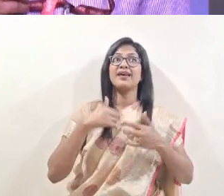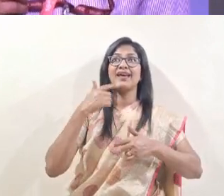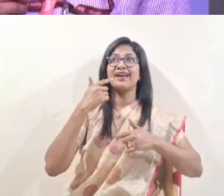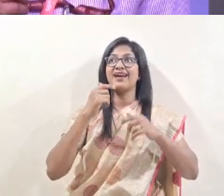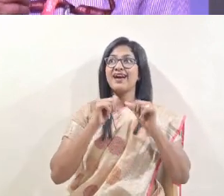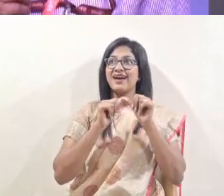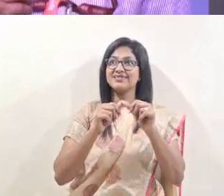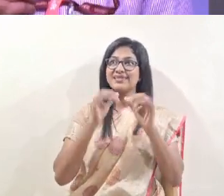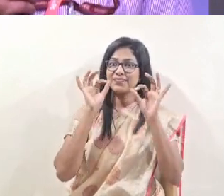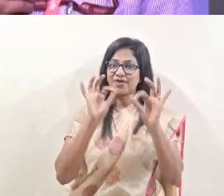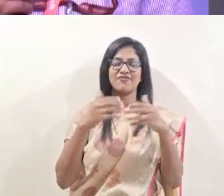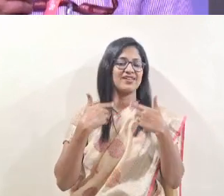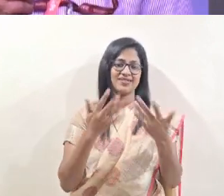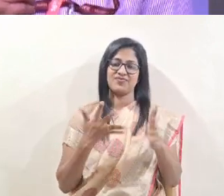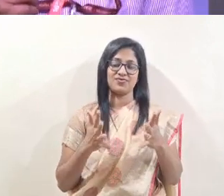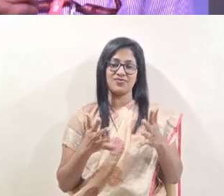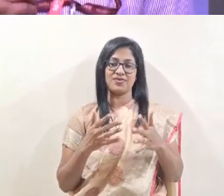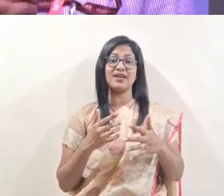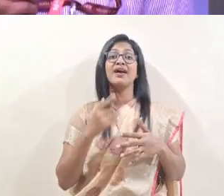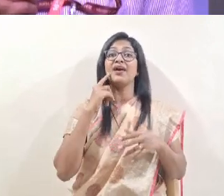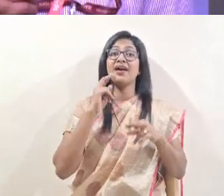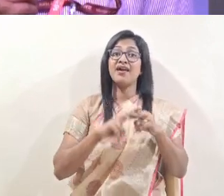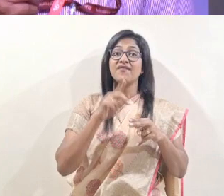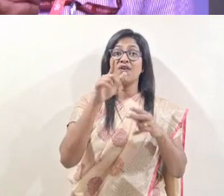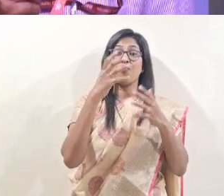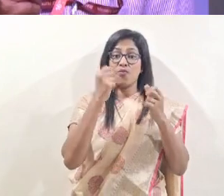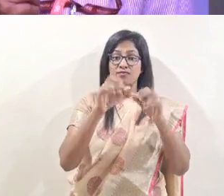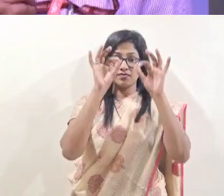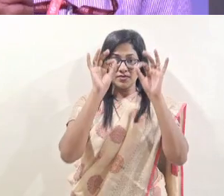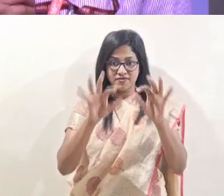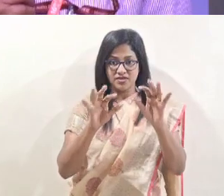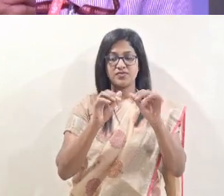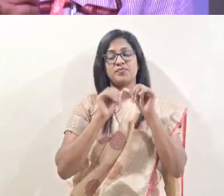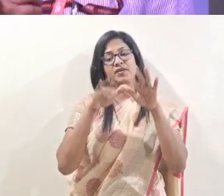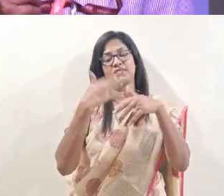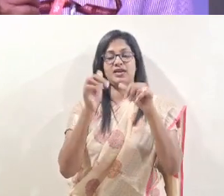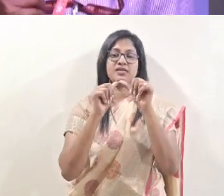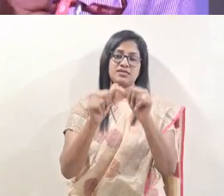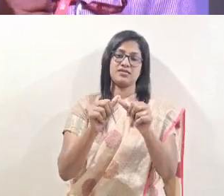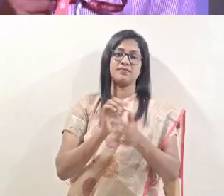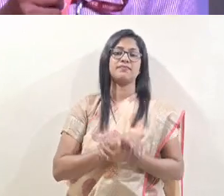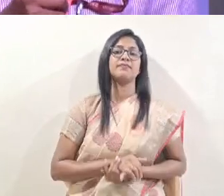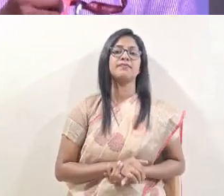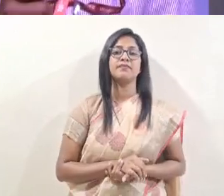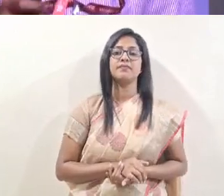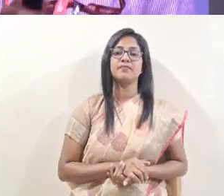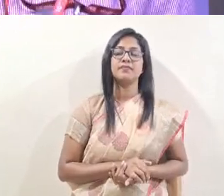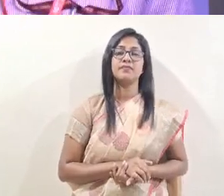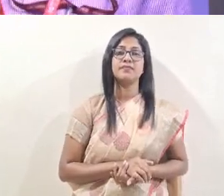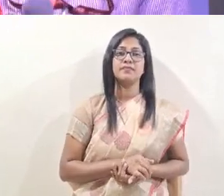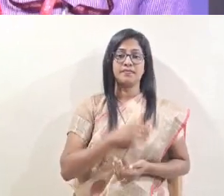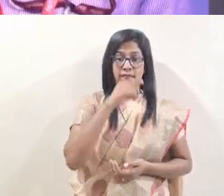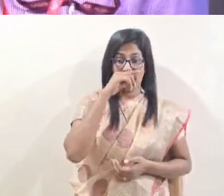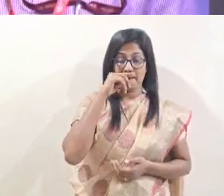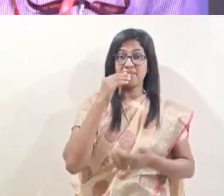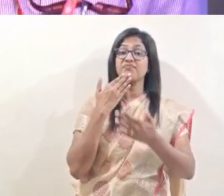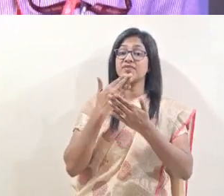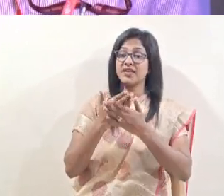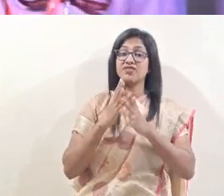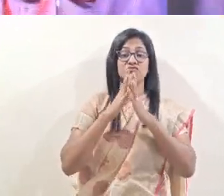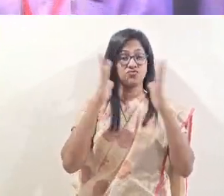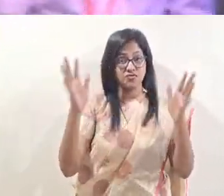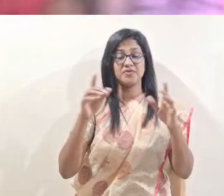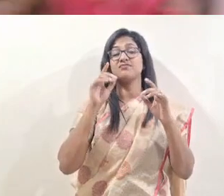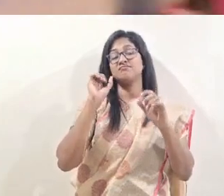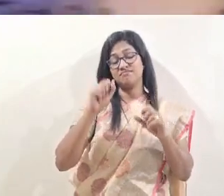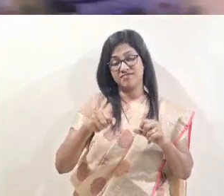to give you. But like, if you want something in particular, I can get back to you. Yes, thank you so much. And definitely, there